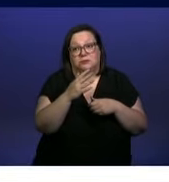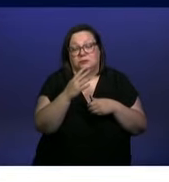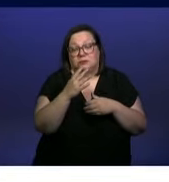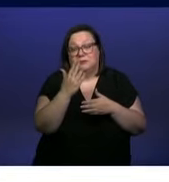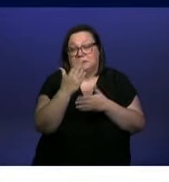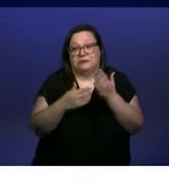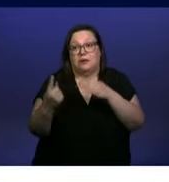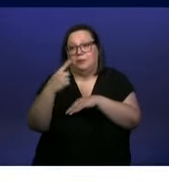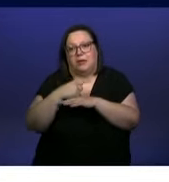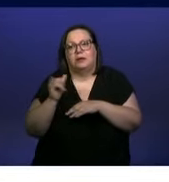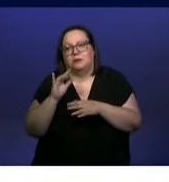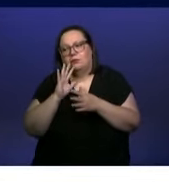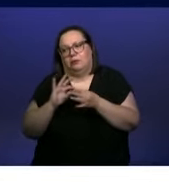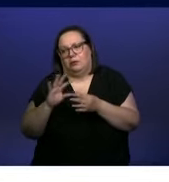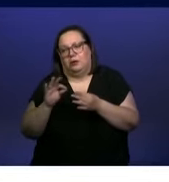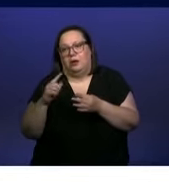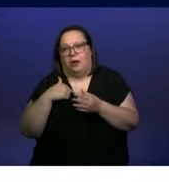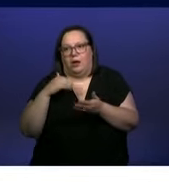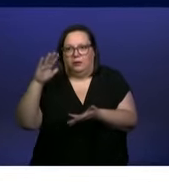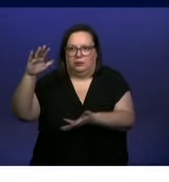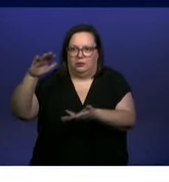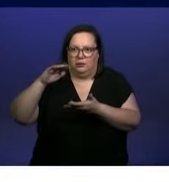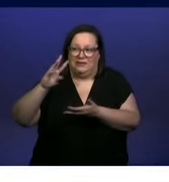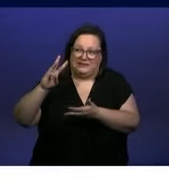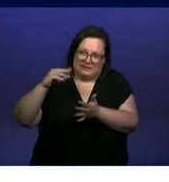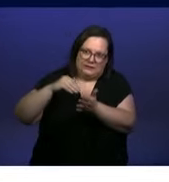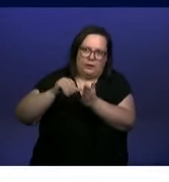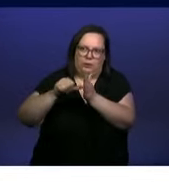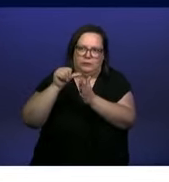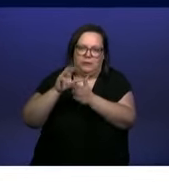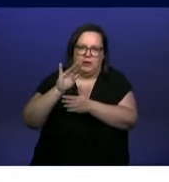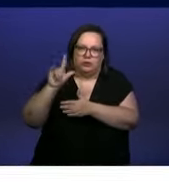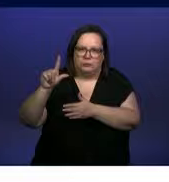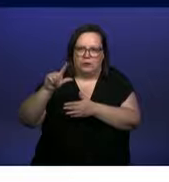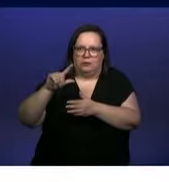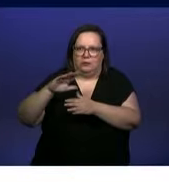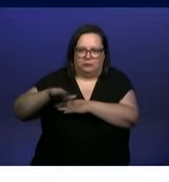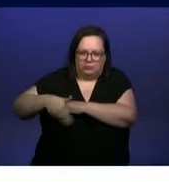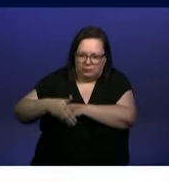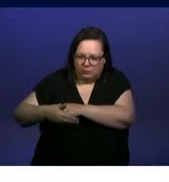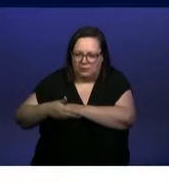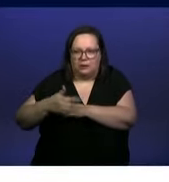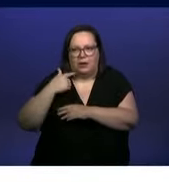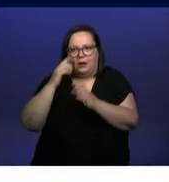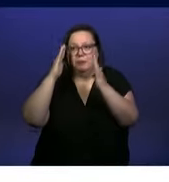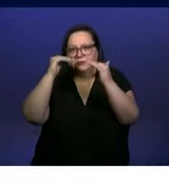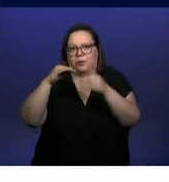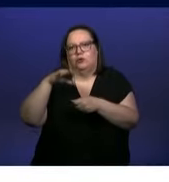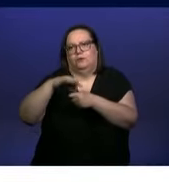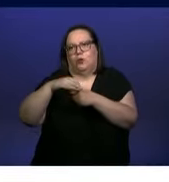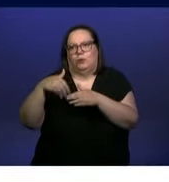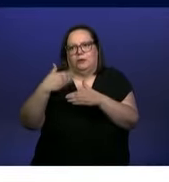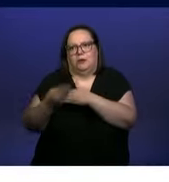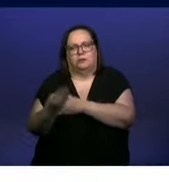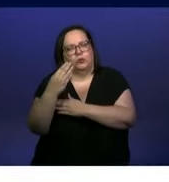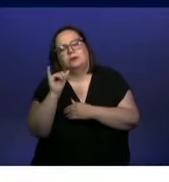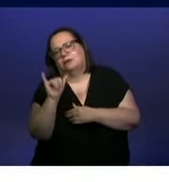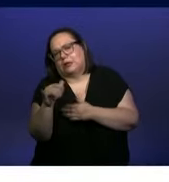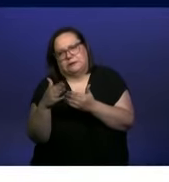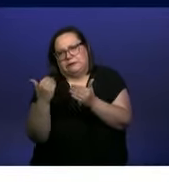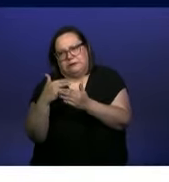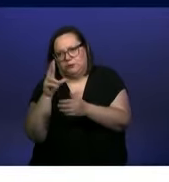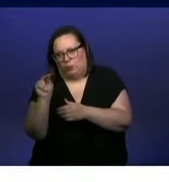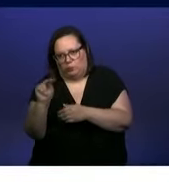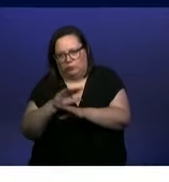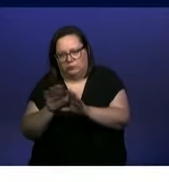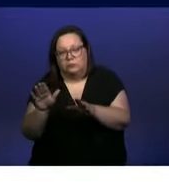to, where I receive a 6,000-page bill in the middle of the night and I'm expected to vote on it the next morning. Those are easy no's. What's harder are good